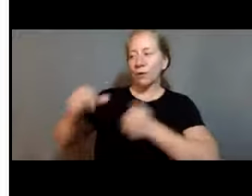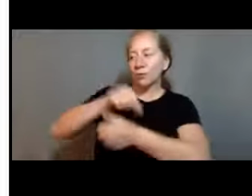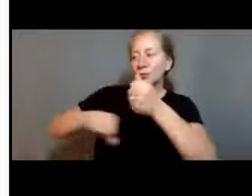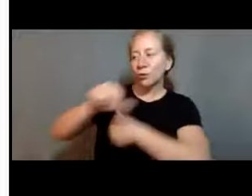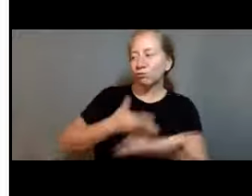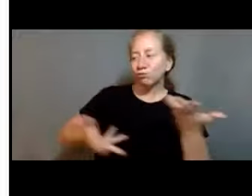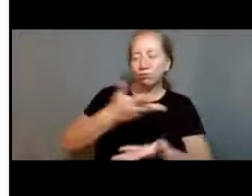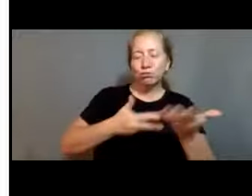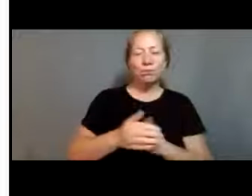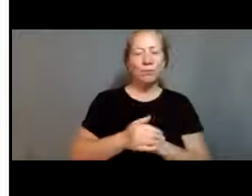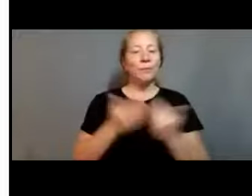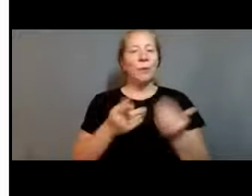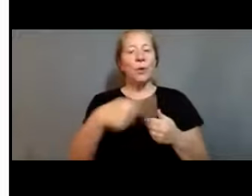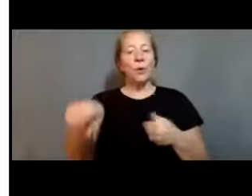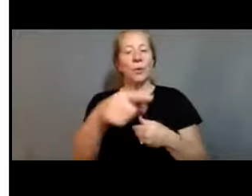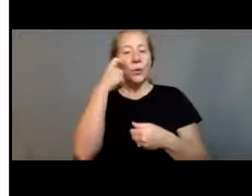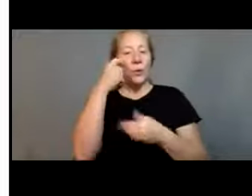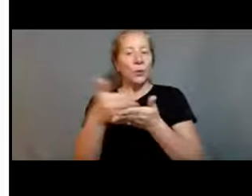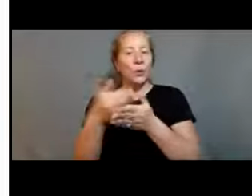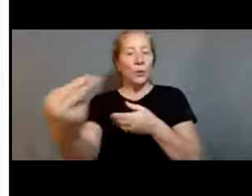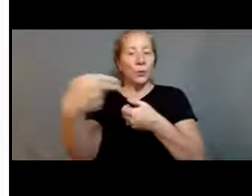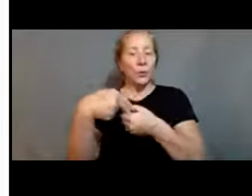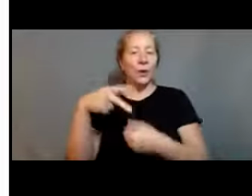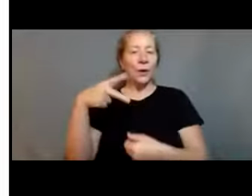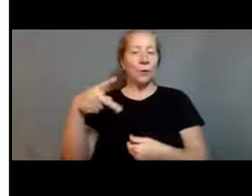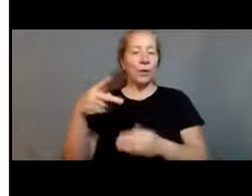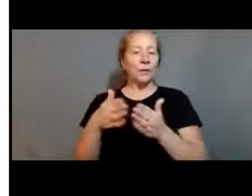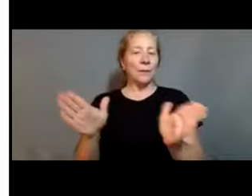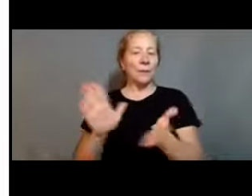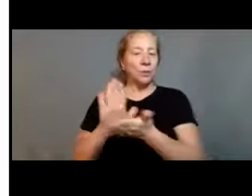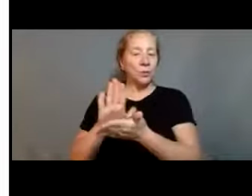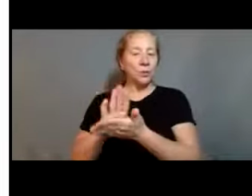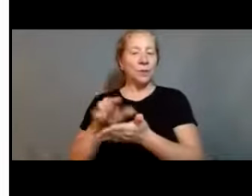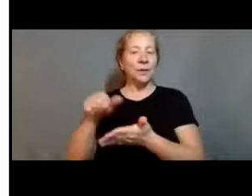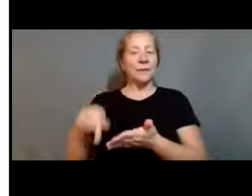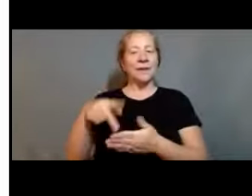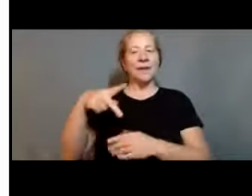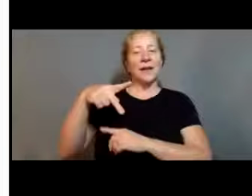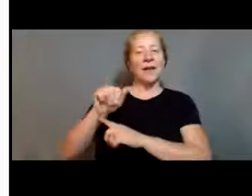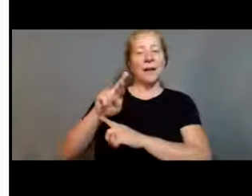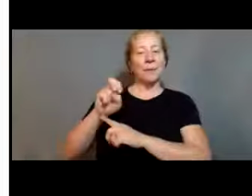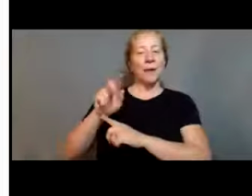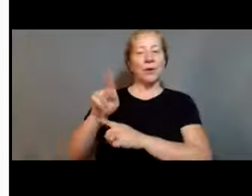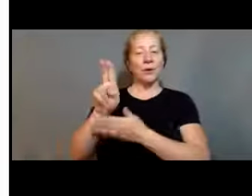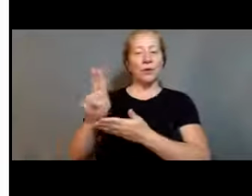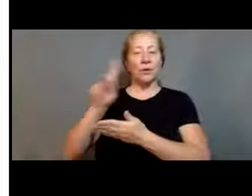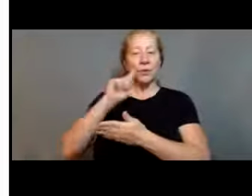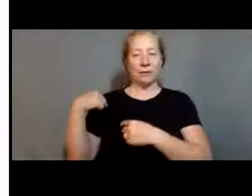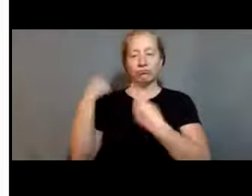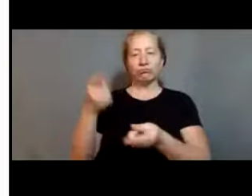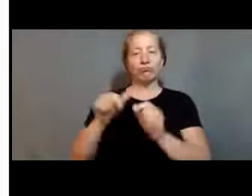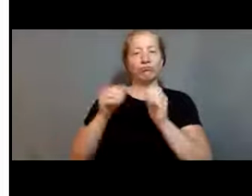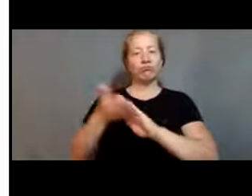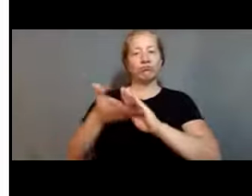of you who are new to Portland Public Schools, this is Parent University's third year